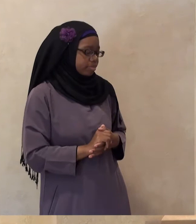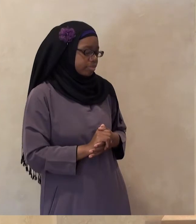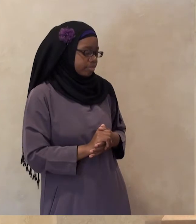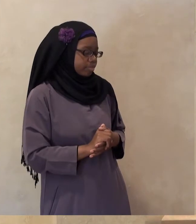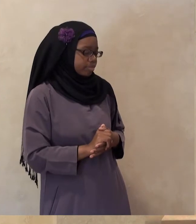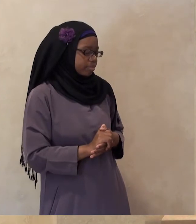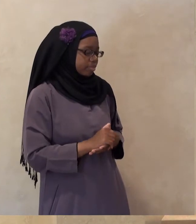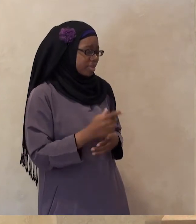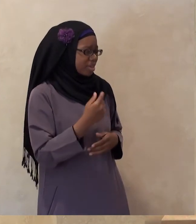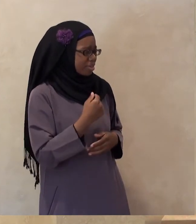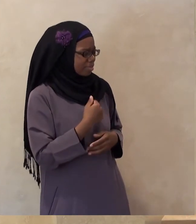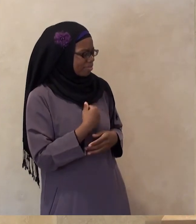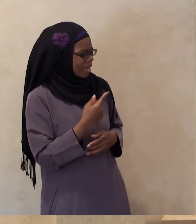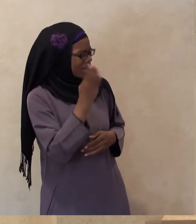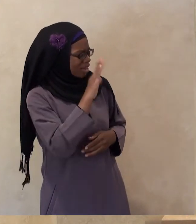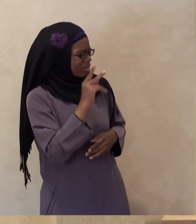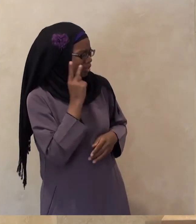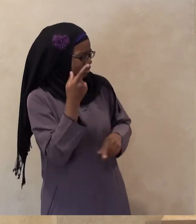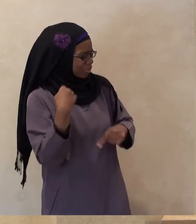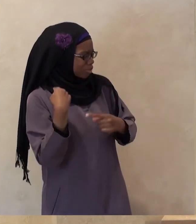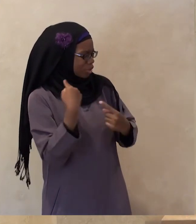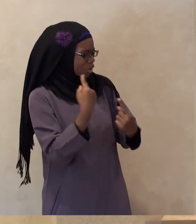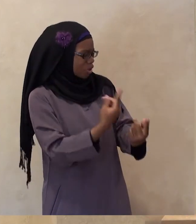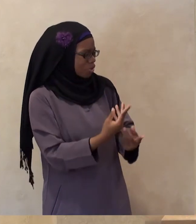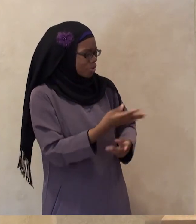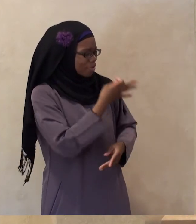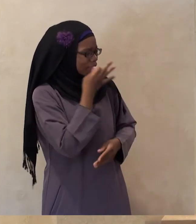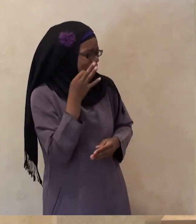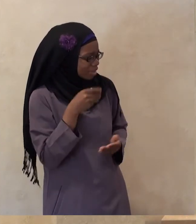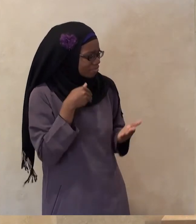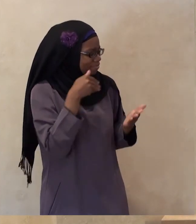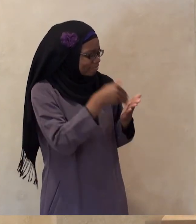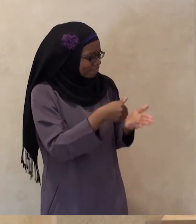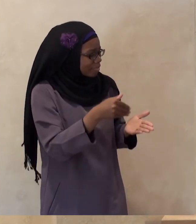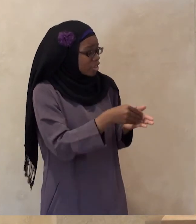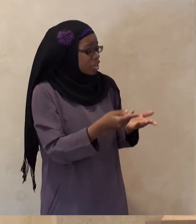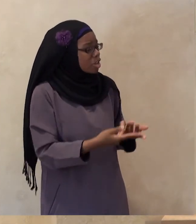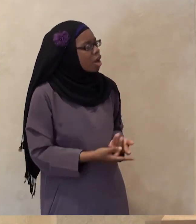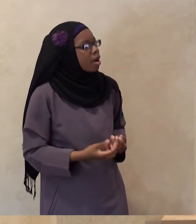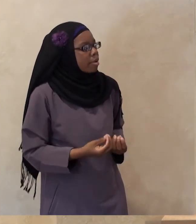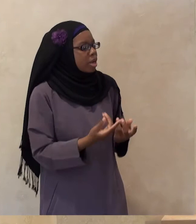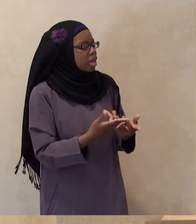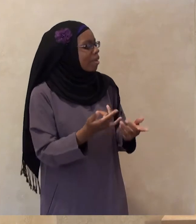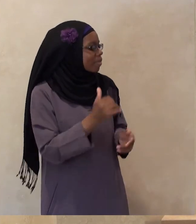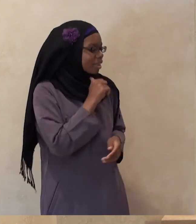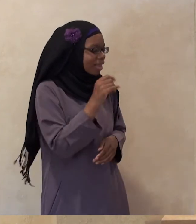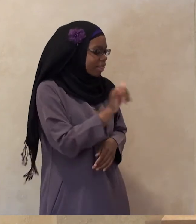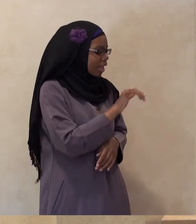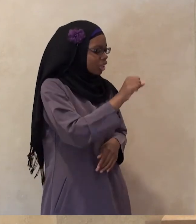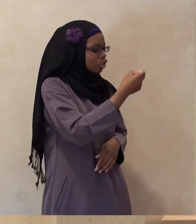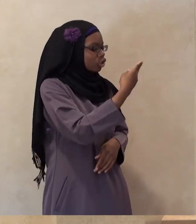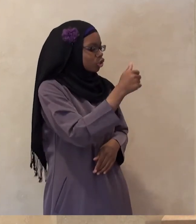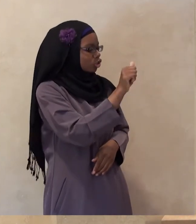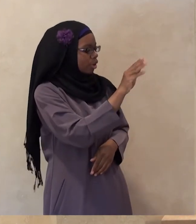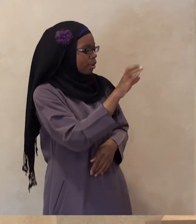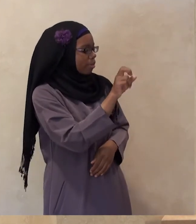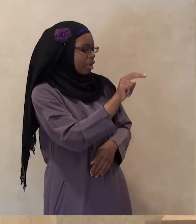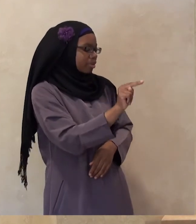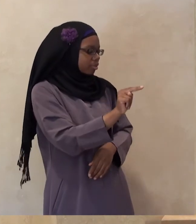you fasting any month more than in the month of Shaban. Rasulullah sallallahu alayhi wa sallam